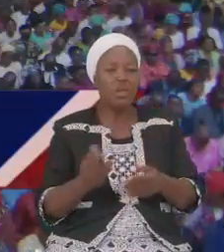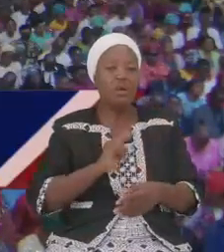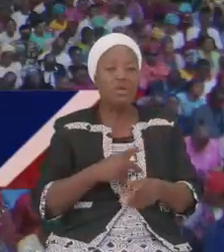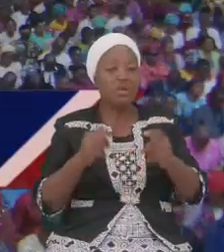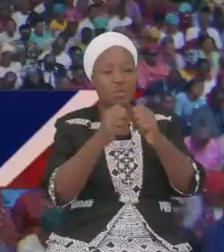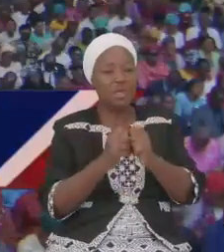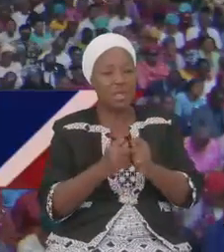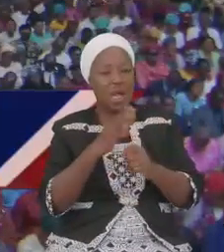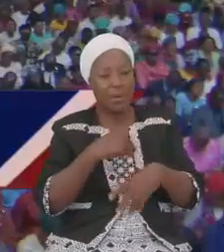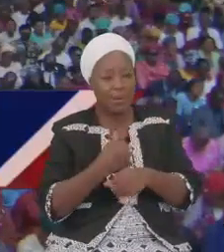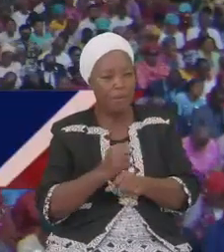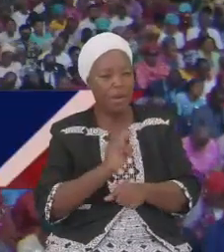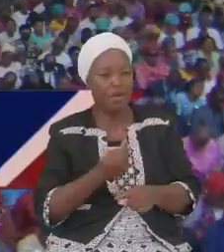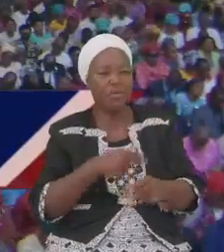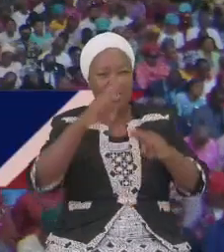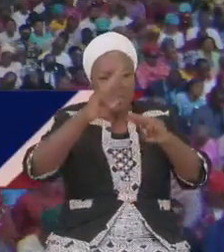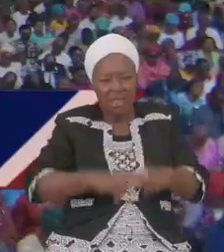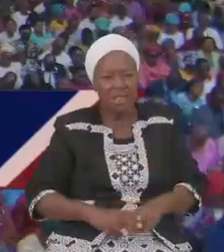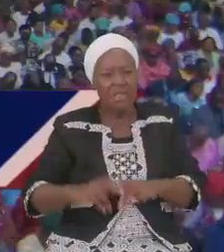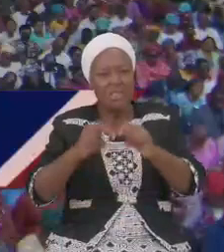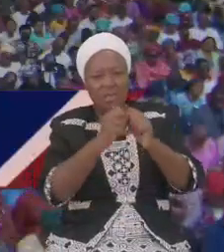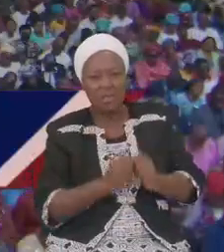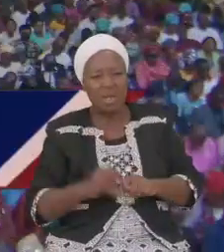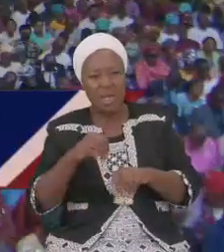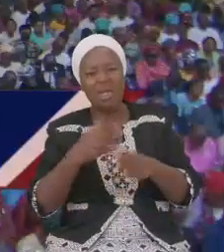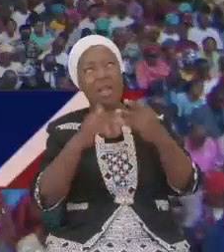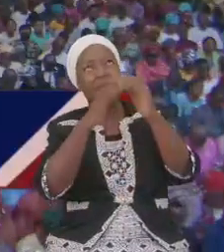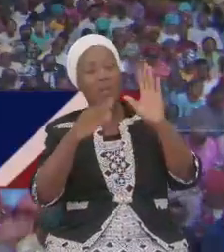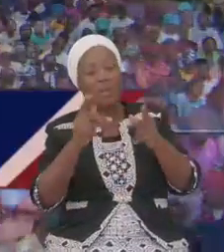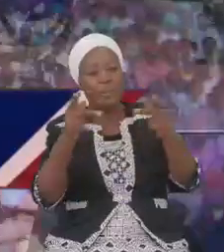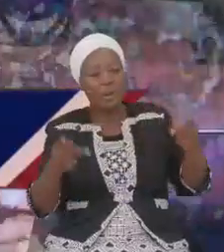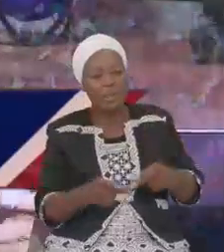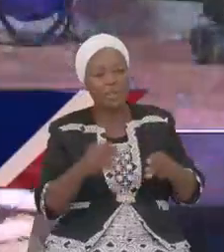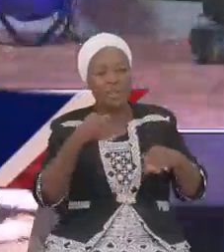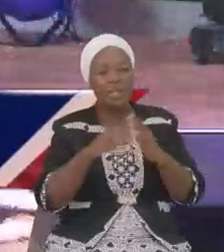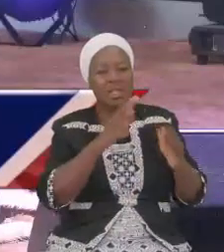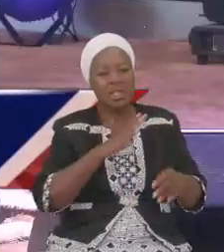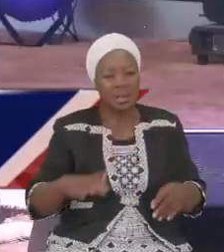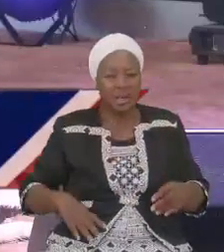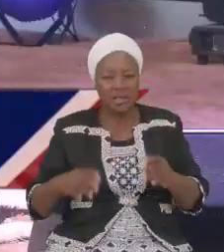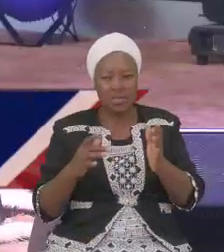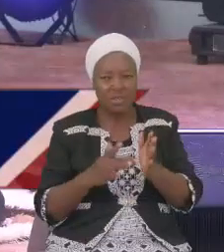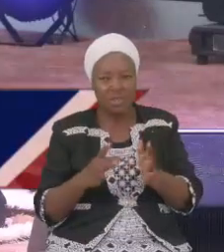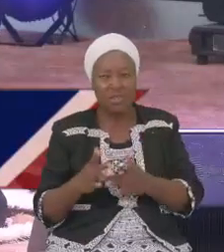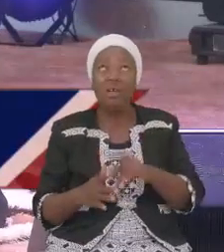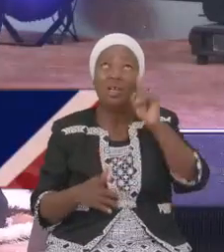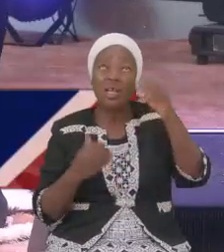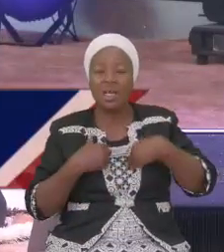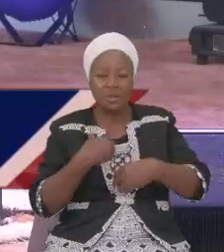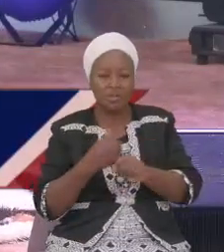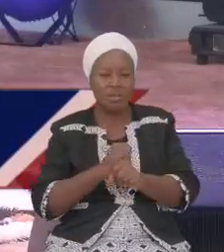made us sit together in heavenly places in Christ Jesus. He has made